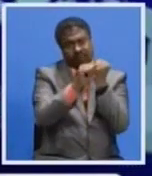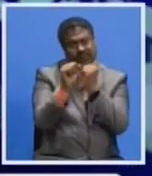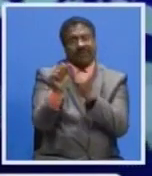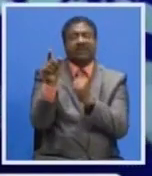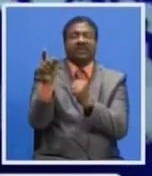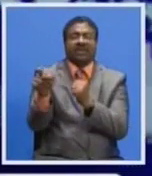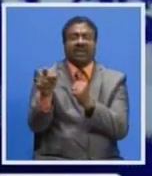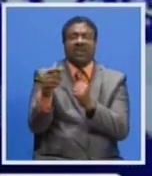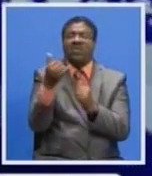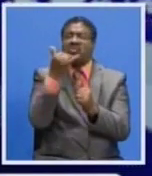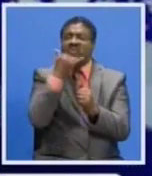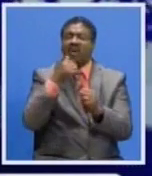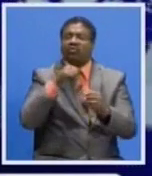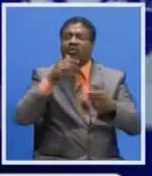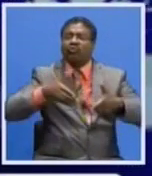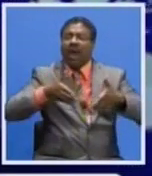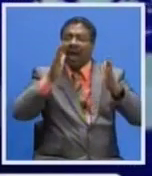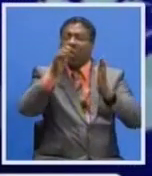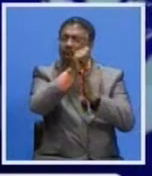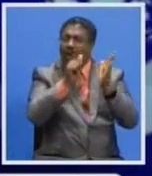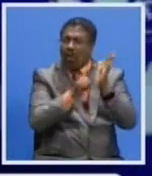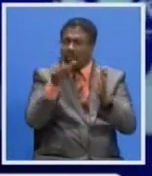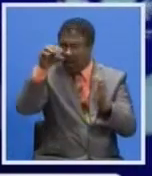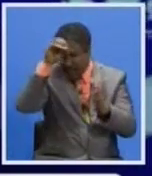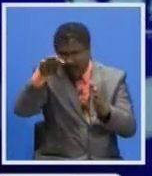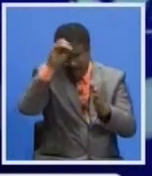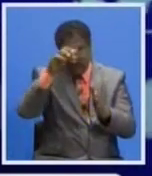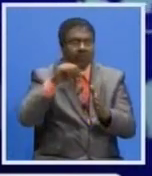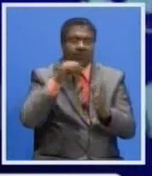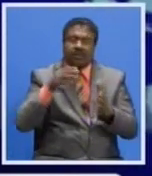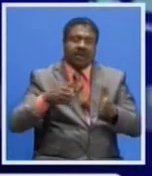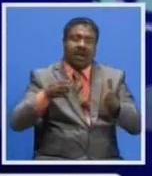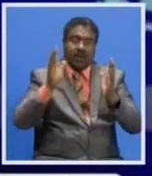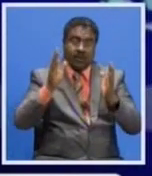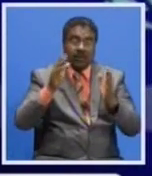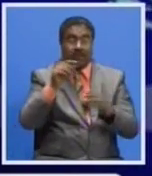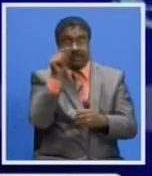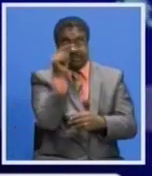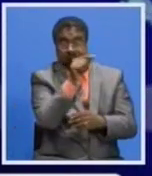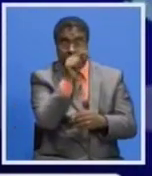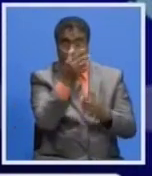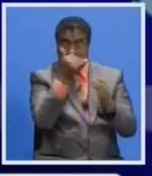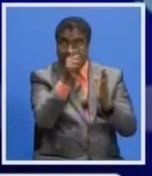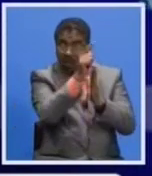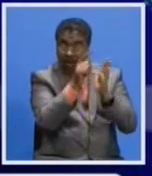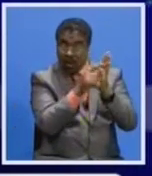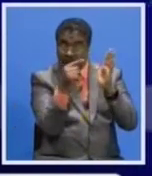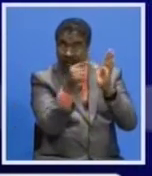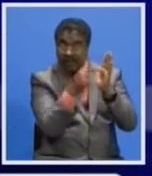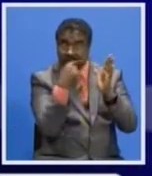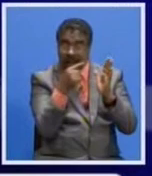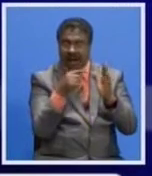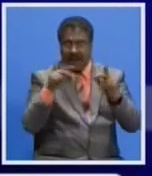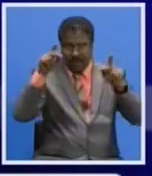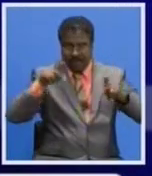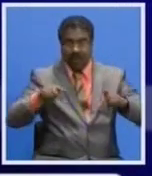illegalities, including unauthorized mining. Mines Minister Richard Musukwa says under the current Mines Act, the license